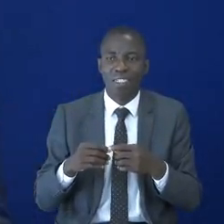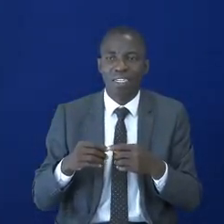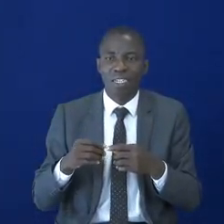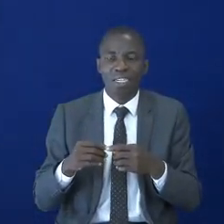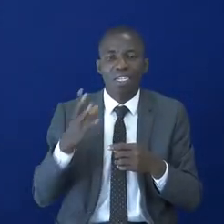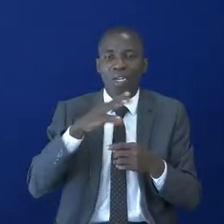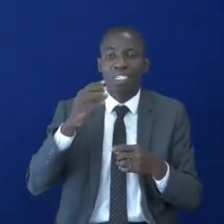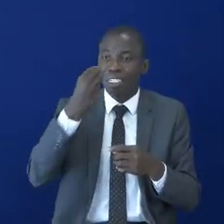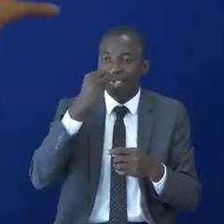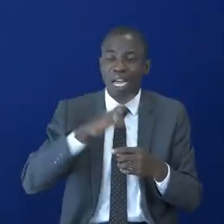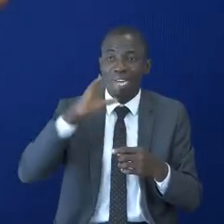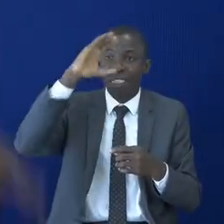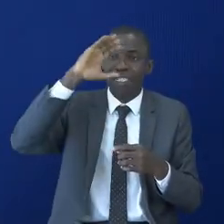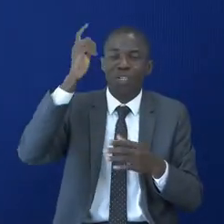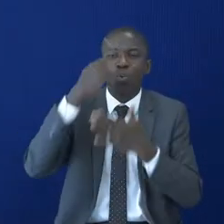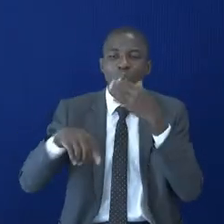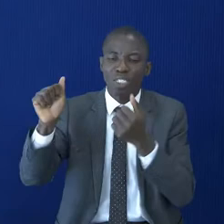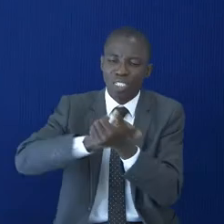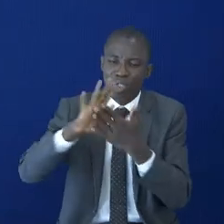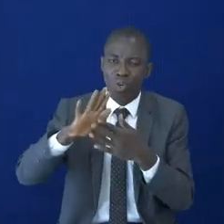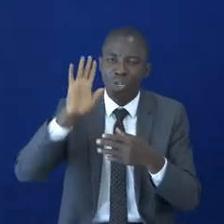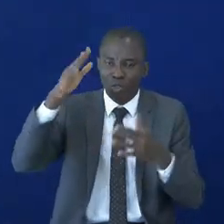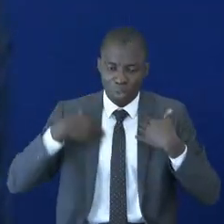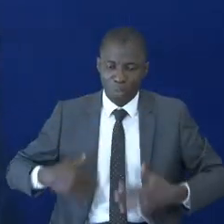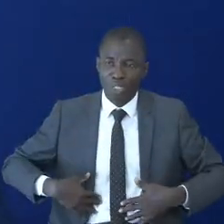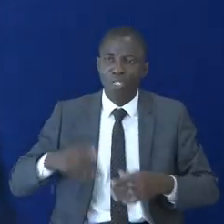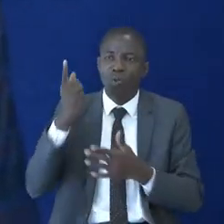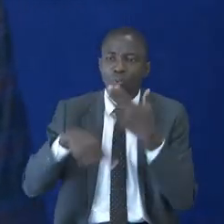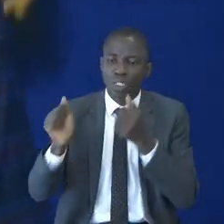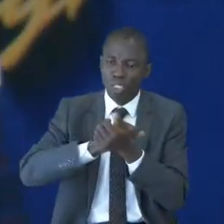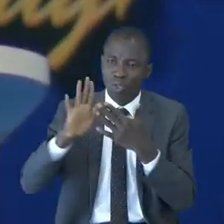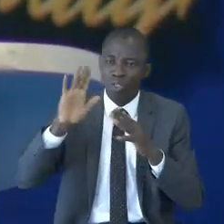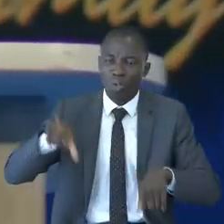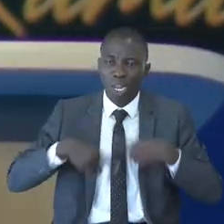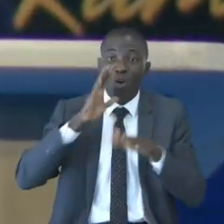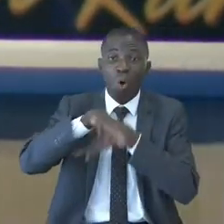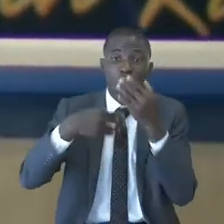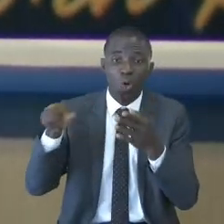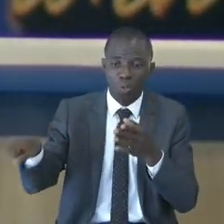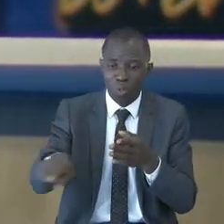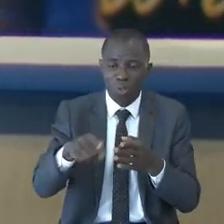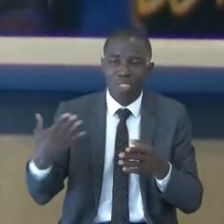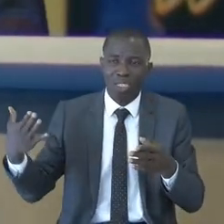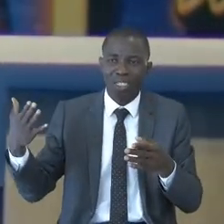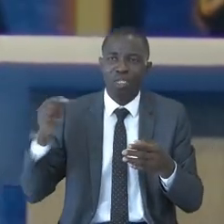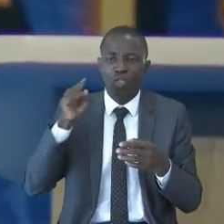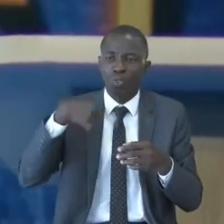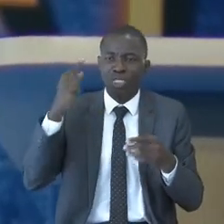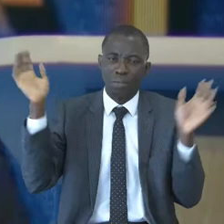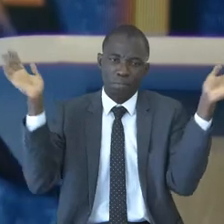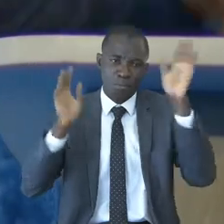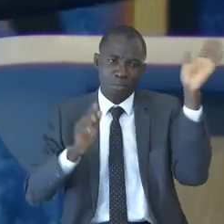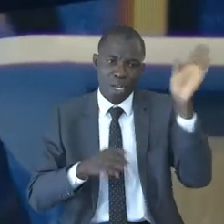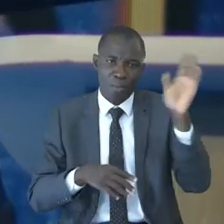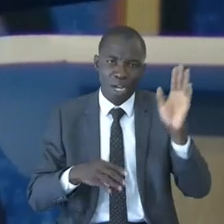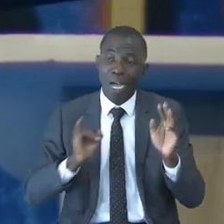your body, what destroys your life, all those destructive things, you'll say, bye-bye,